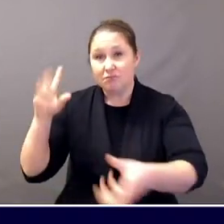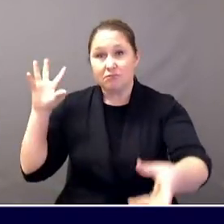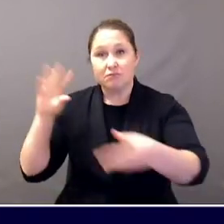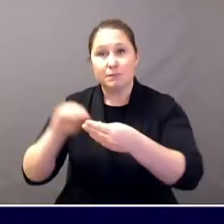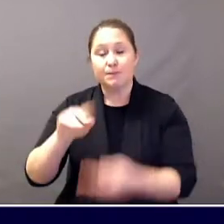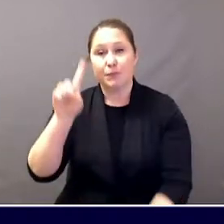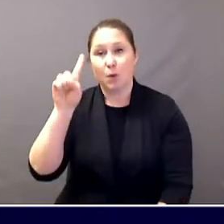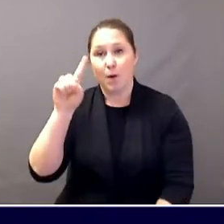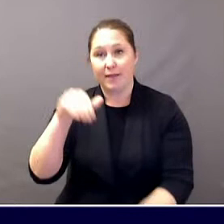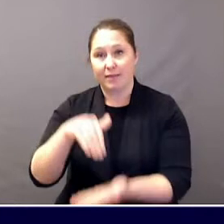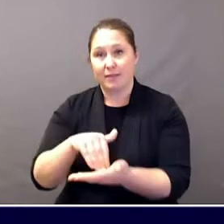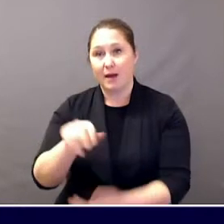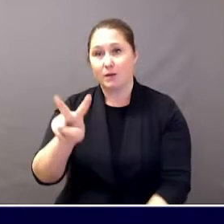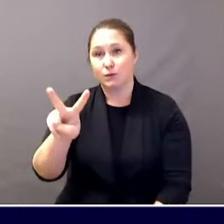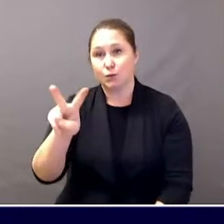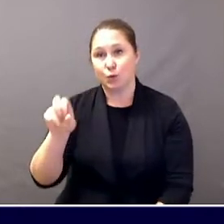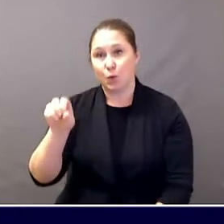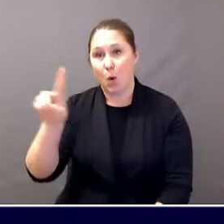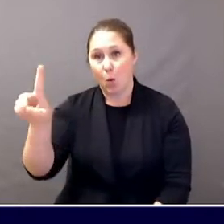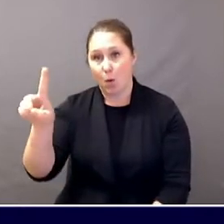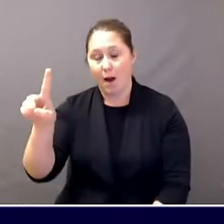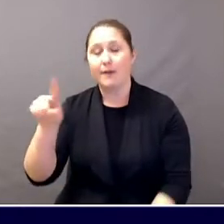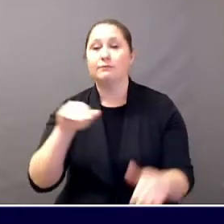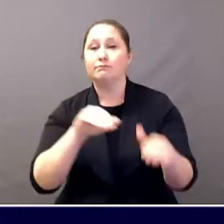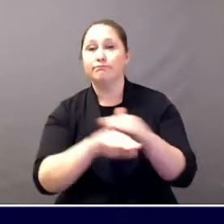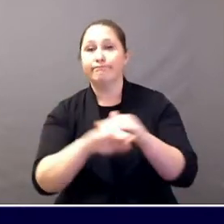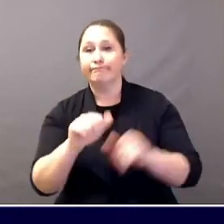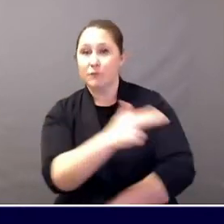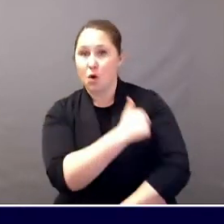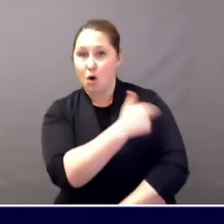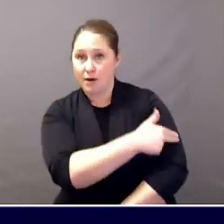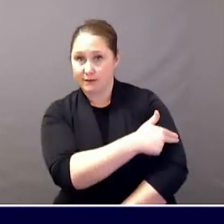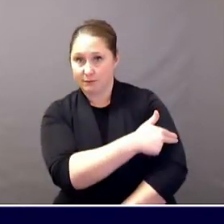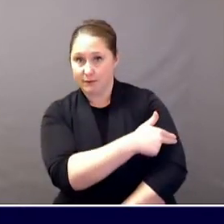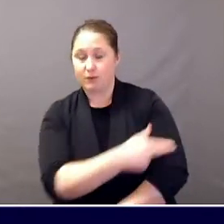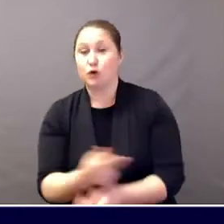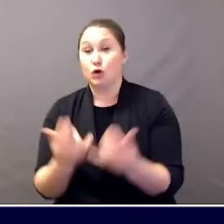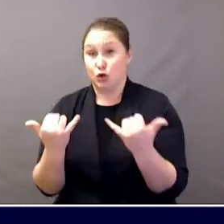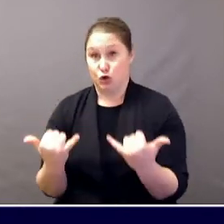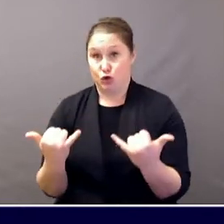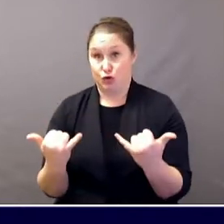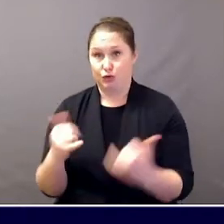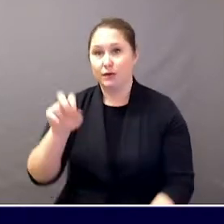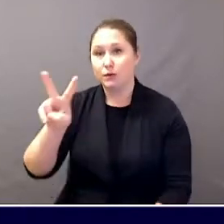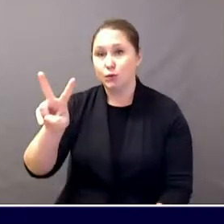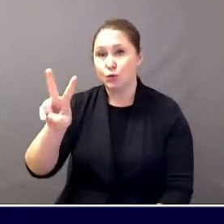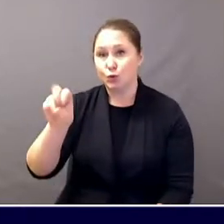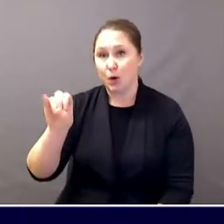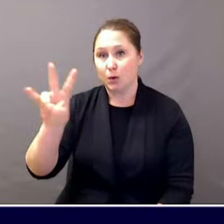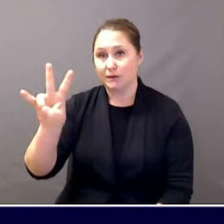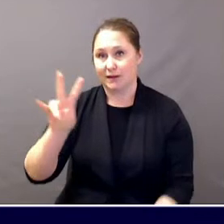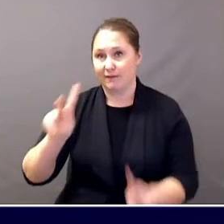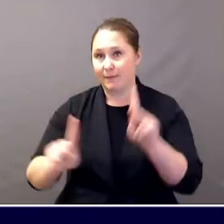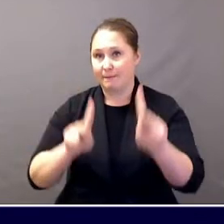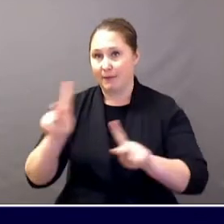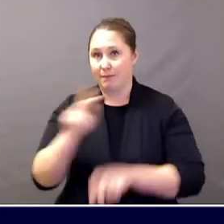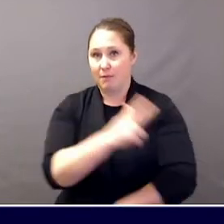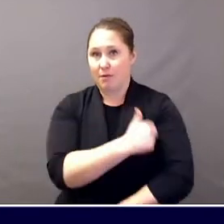1,201 people have been hospitalized. And right now in Maine, there are 207 people who are in the